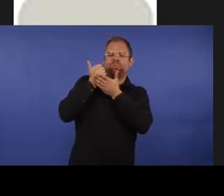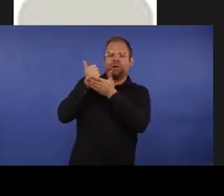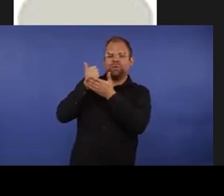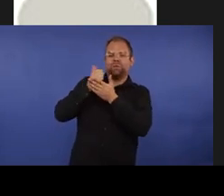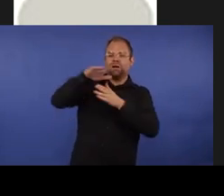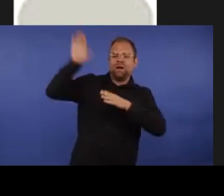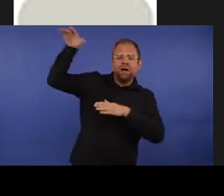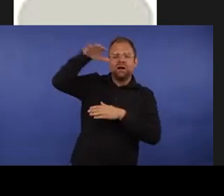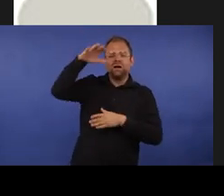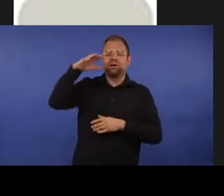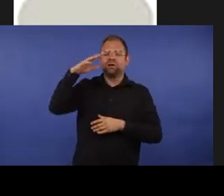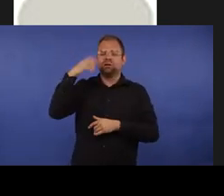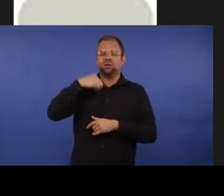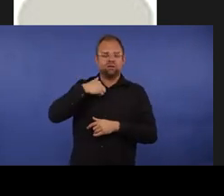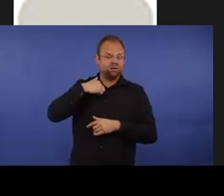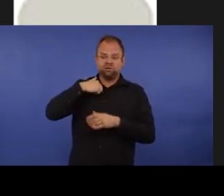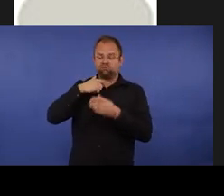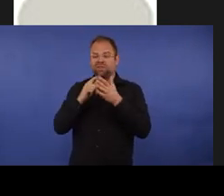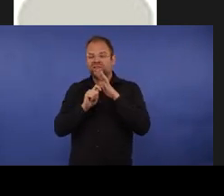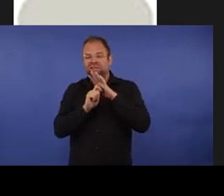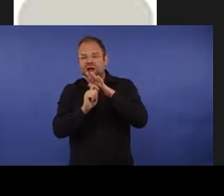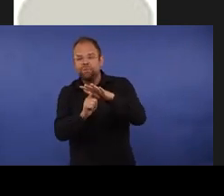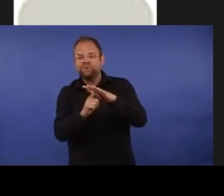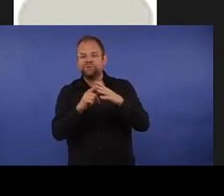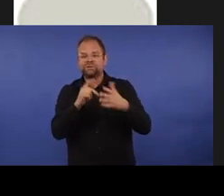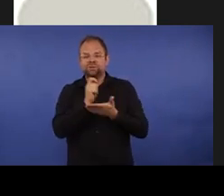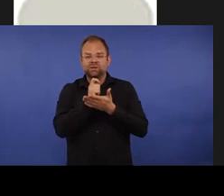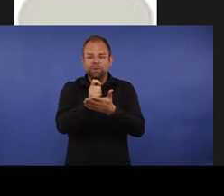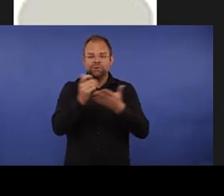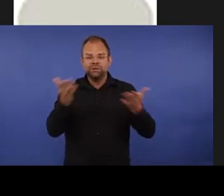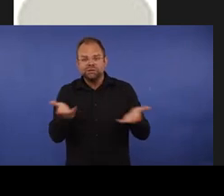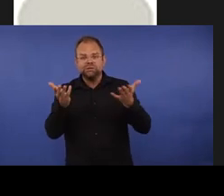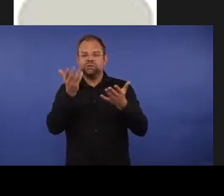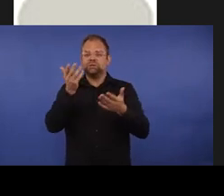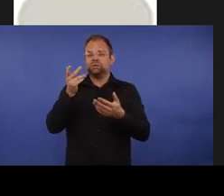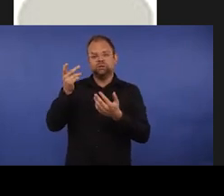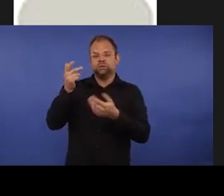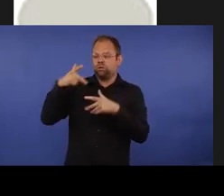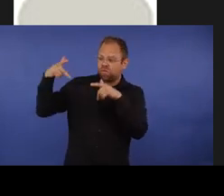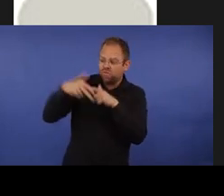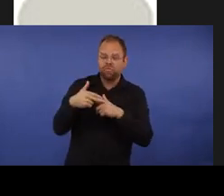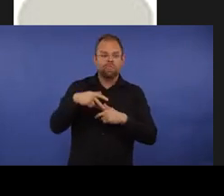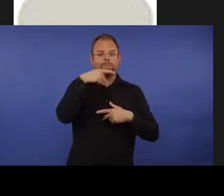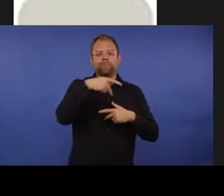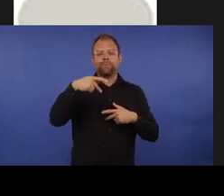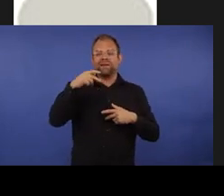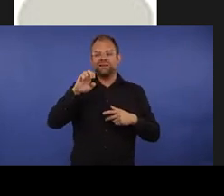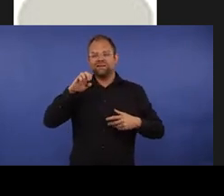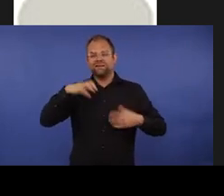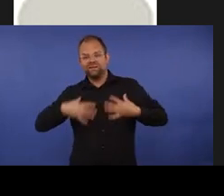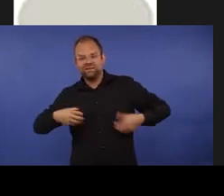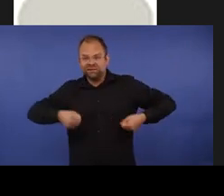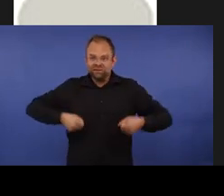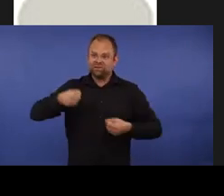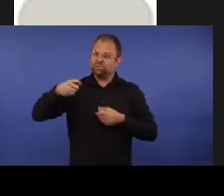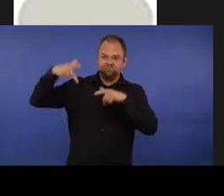to COVID-19. And it was so tough when we heard the stories of Canadians with disabilities who were left to die in assisted living